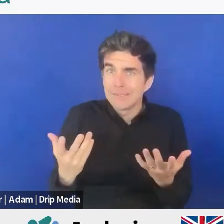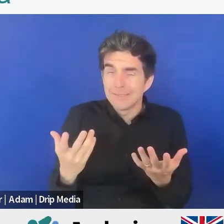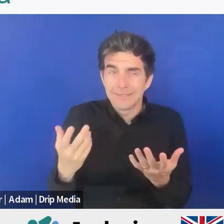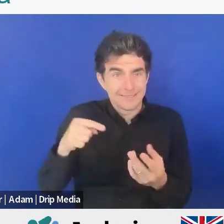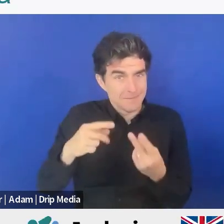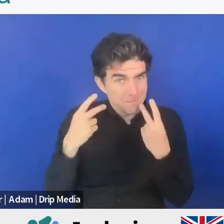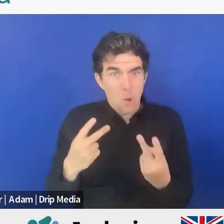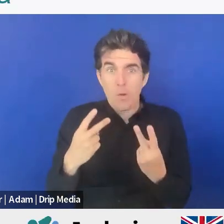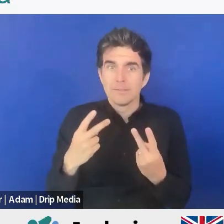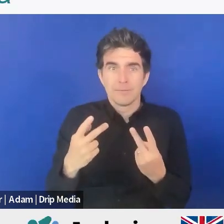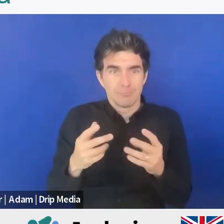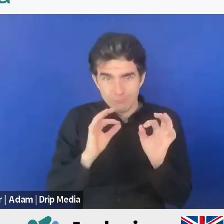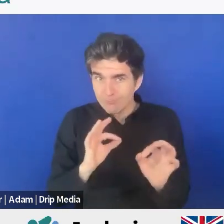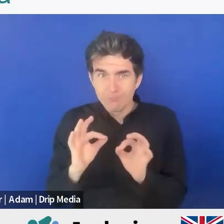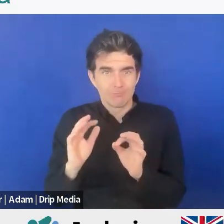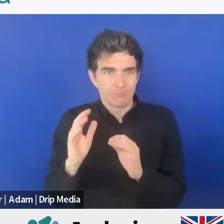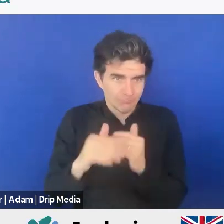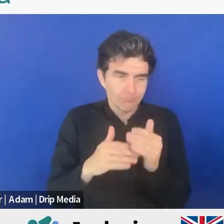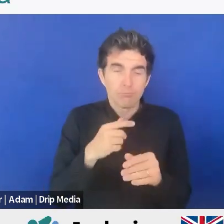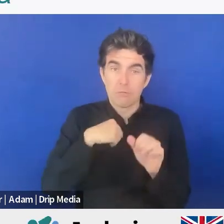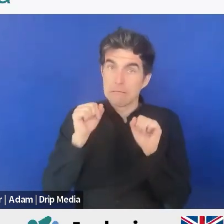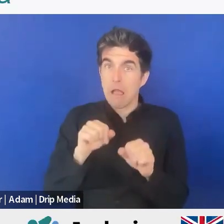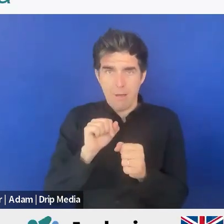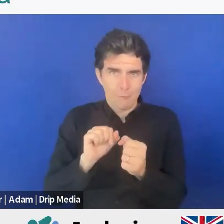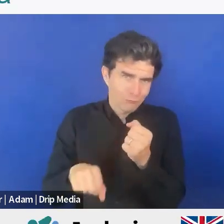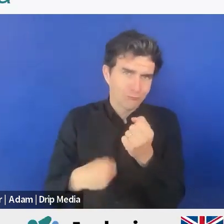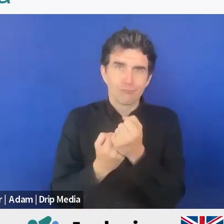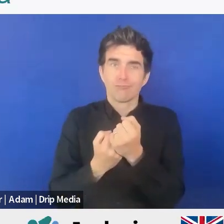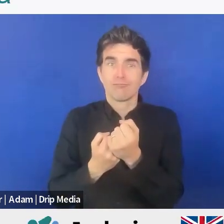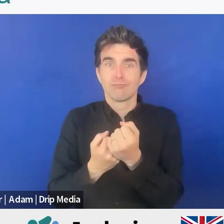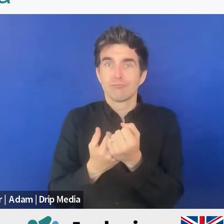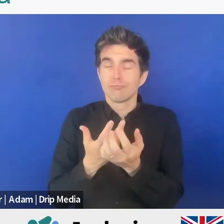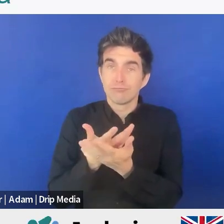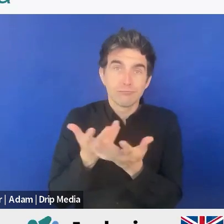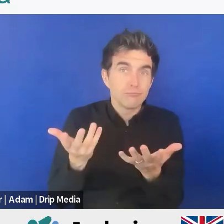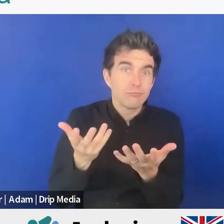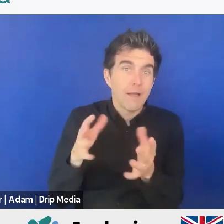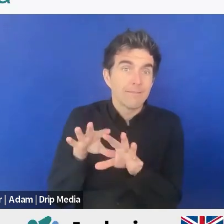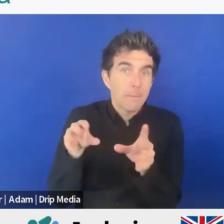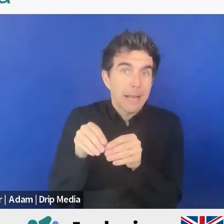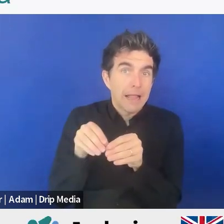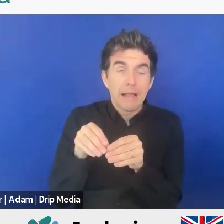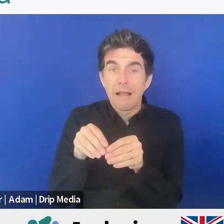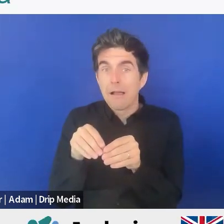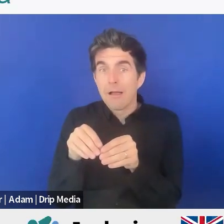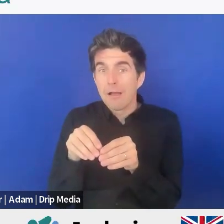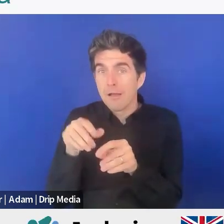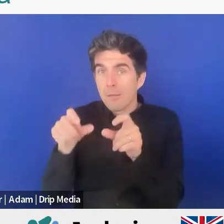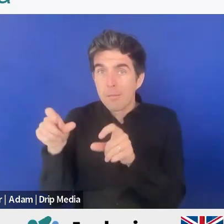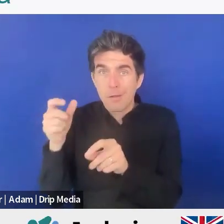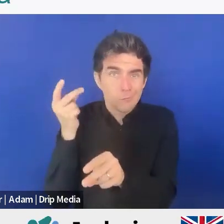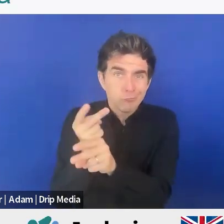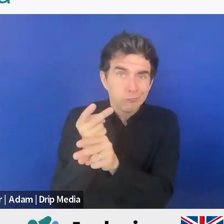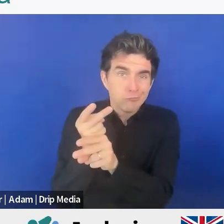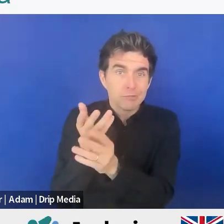genuinely support the parents or caregivers, listen to them, and involve OPDs as well as families. It's